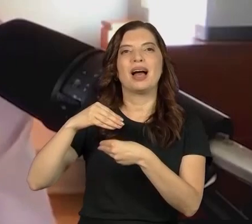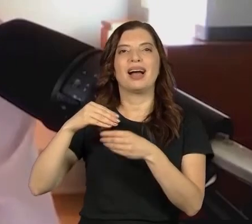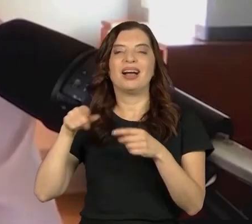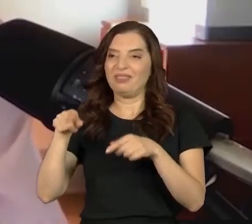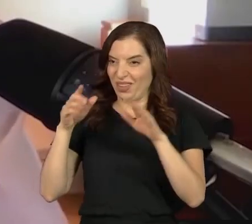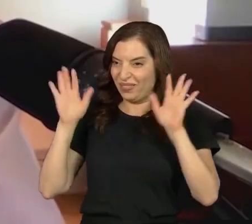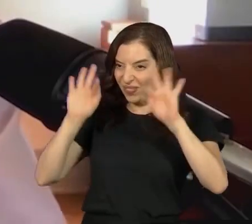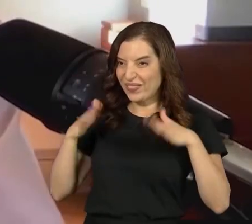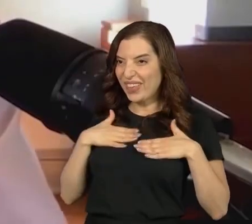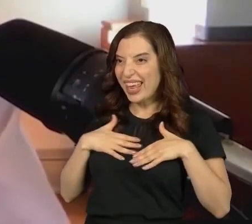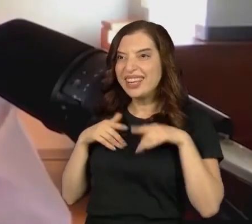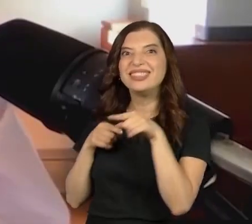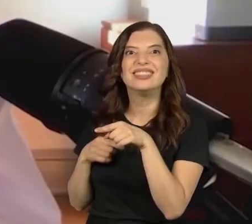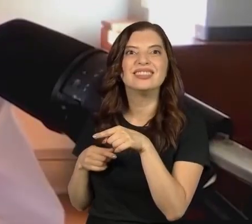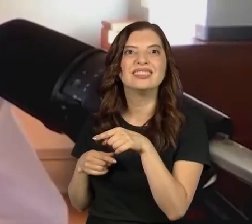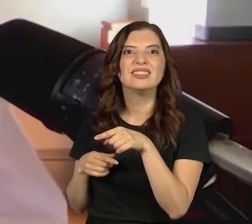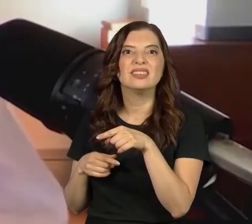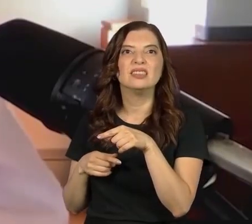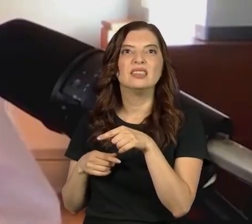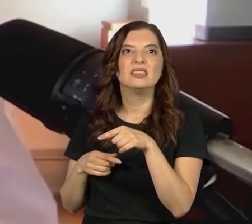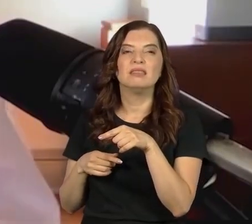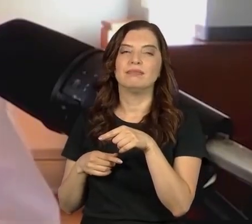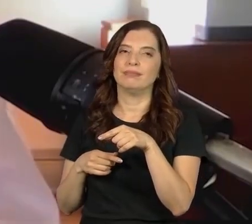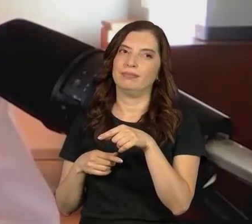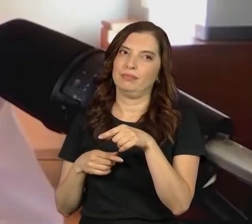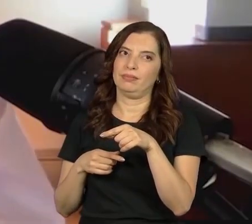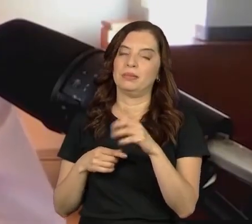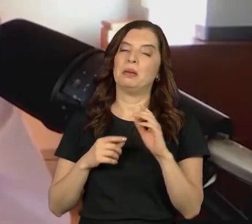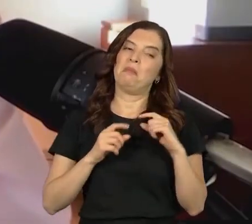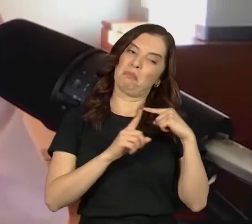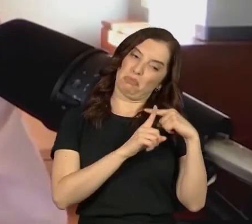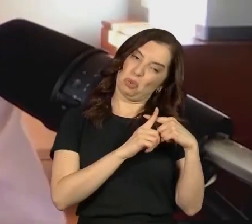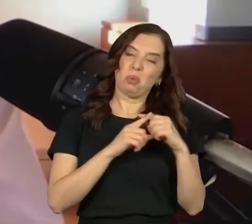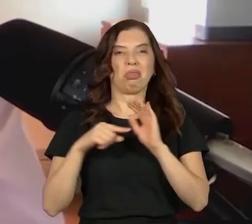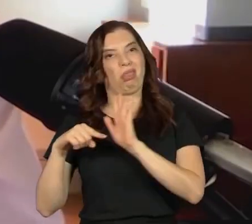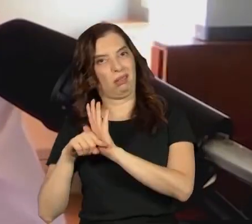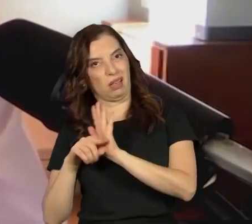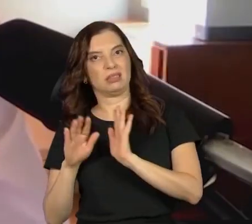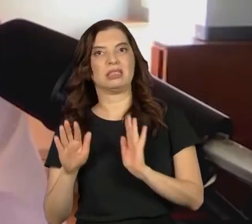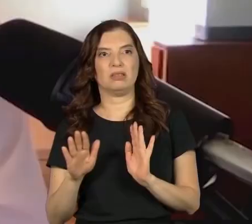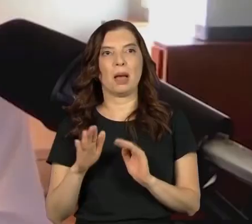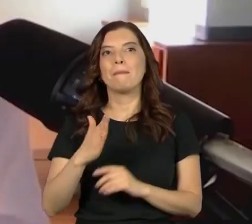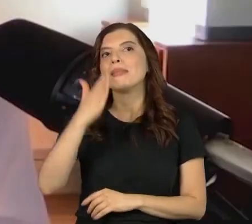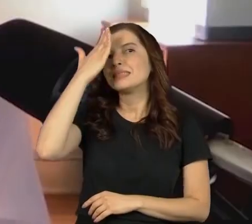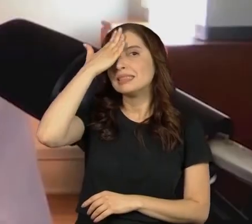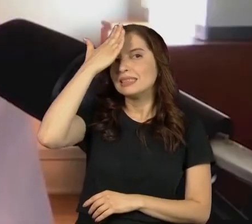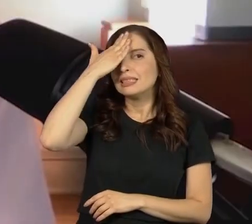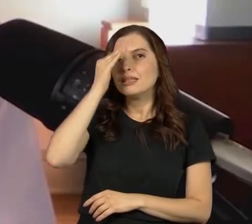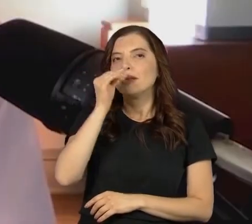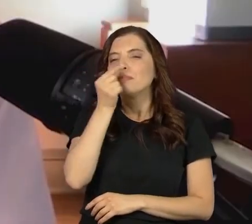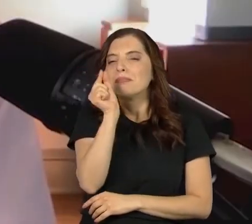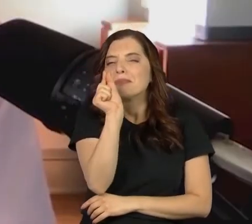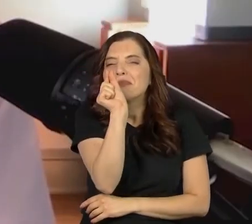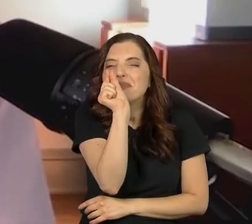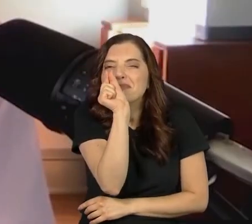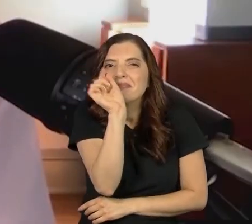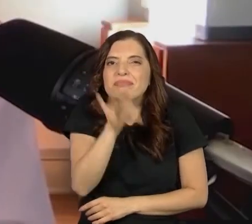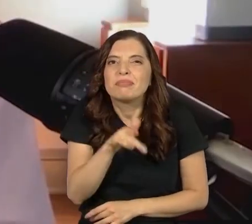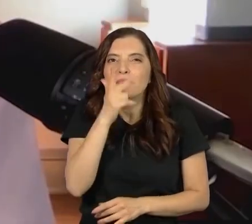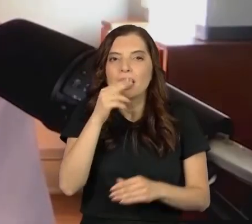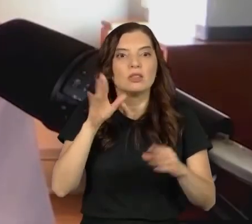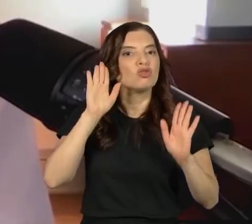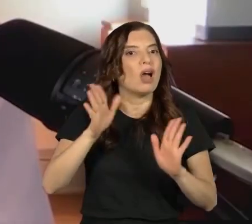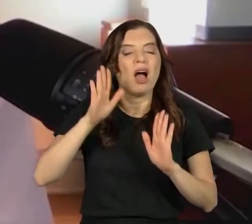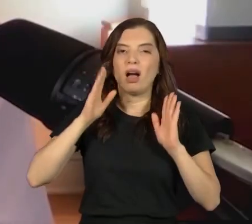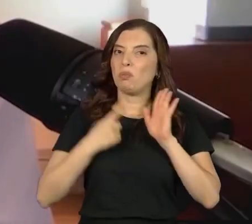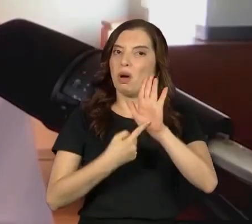possible outcome. Are you happy? Positive and negative, even though when you zoom in on anxiety and depression, you